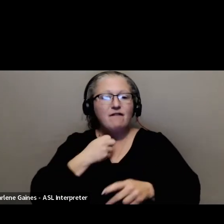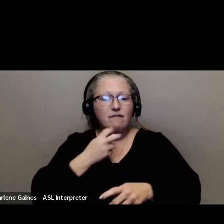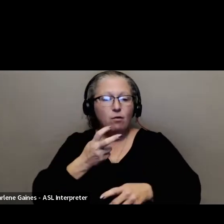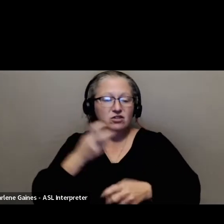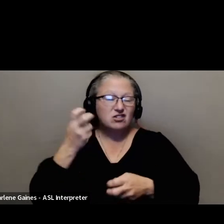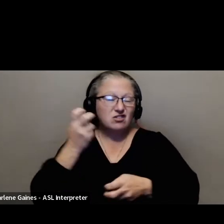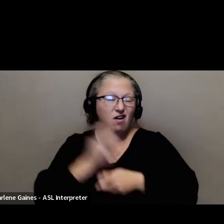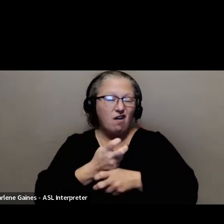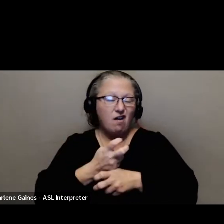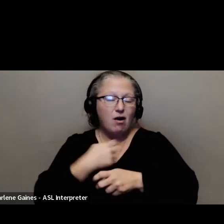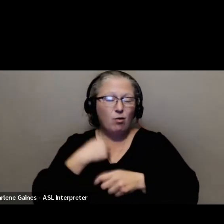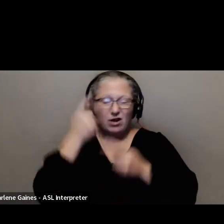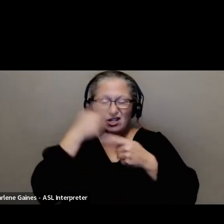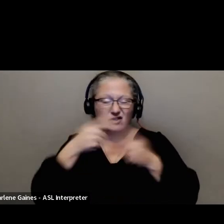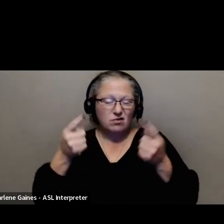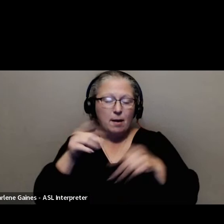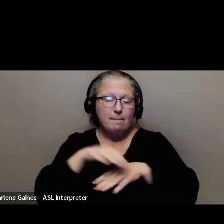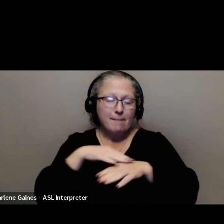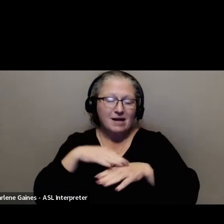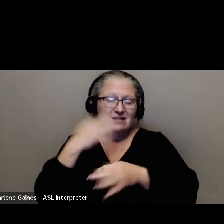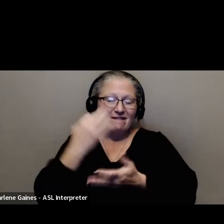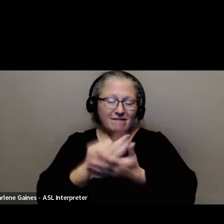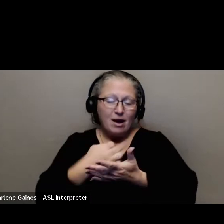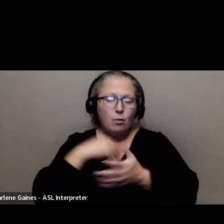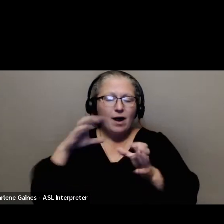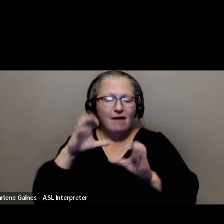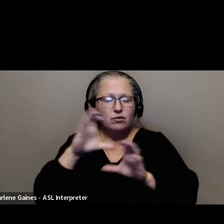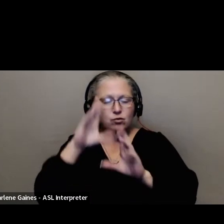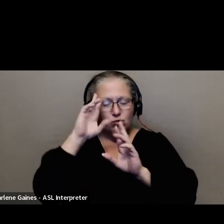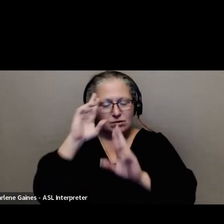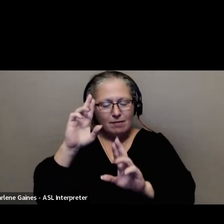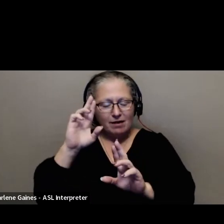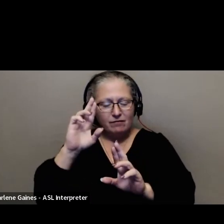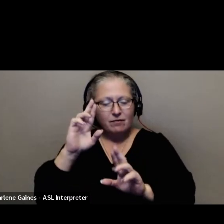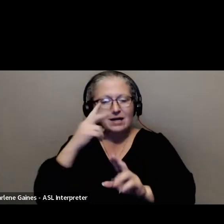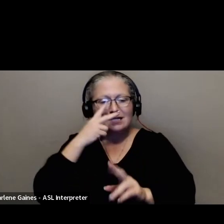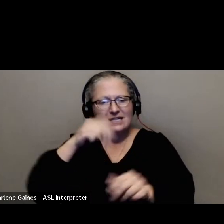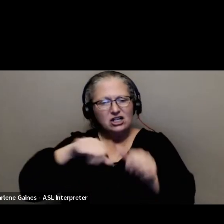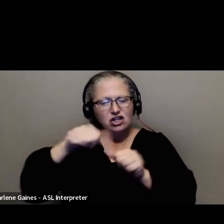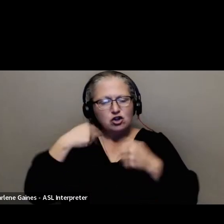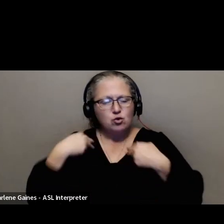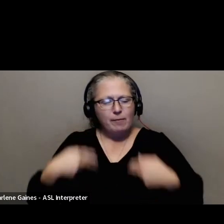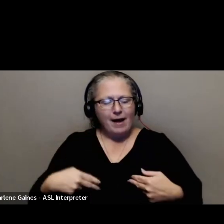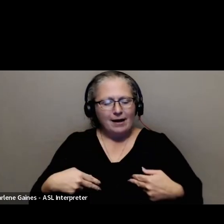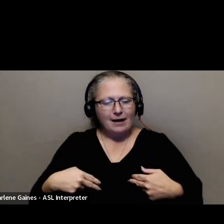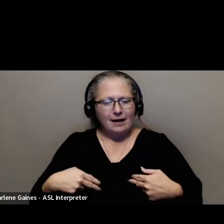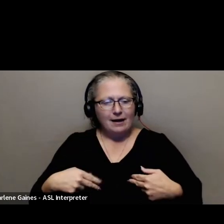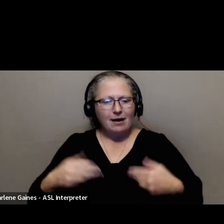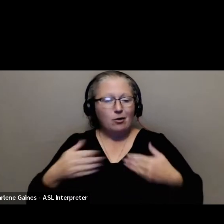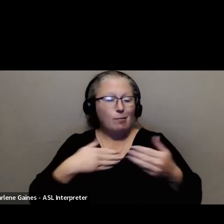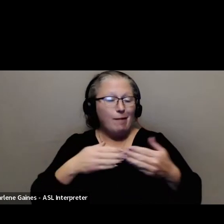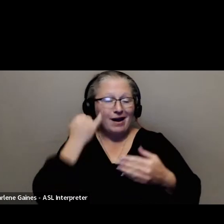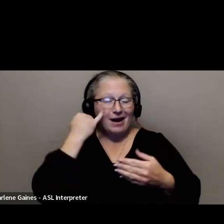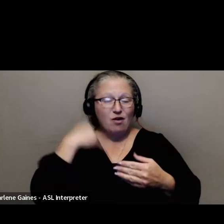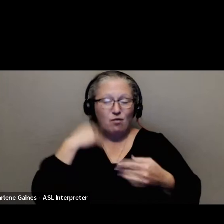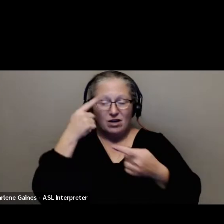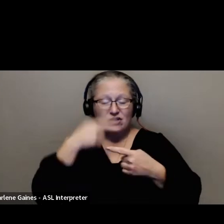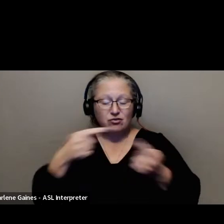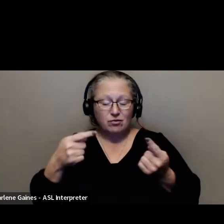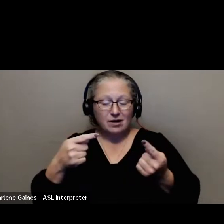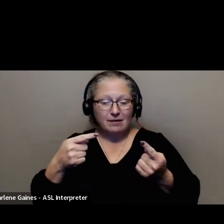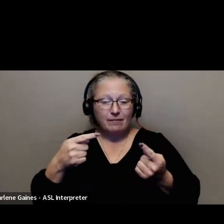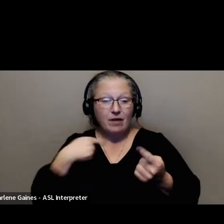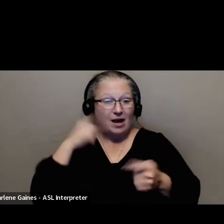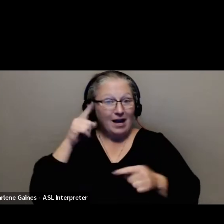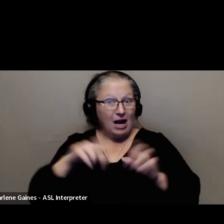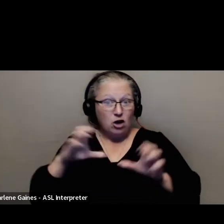We disagree about basic facts. We need to do so respectfully and see each other's humanity, even when we disagree. If we can't